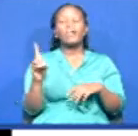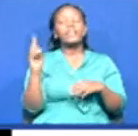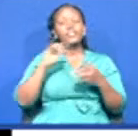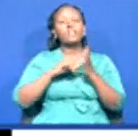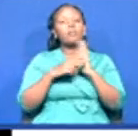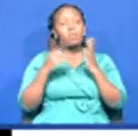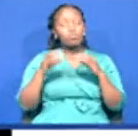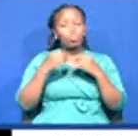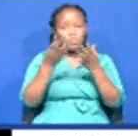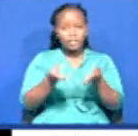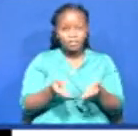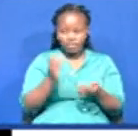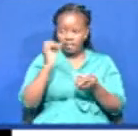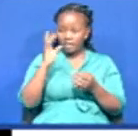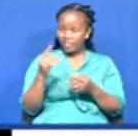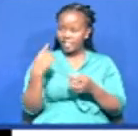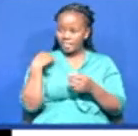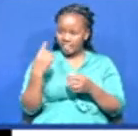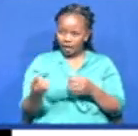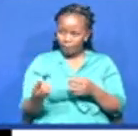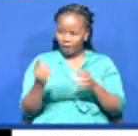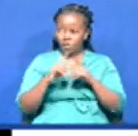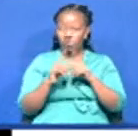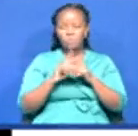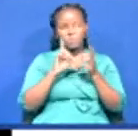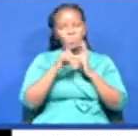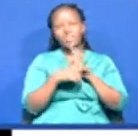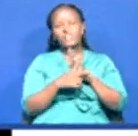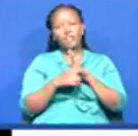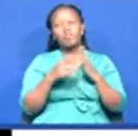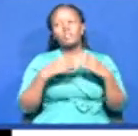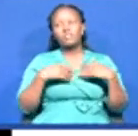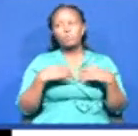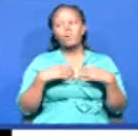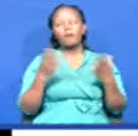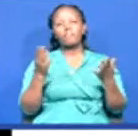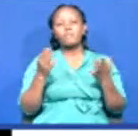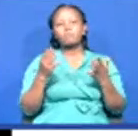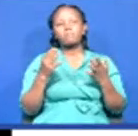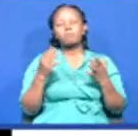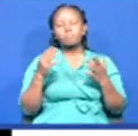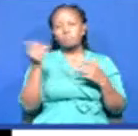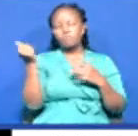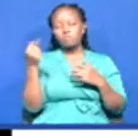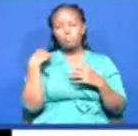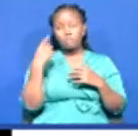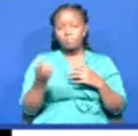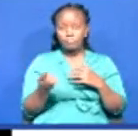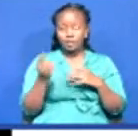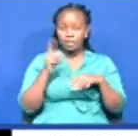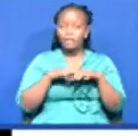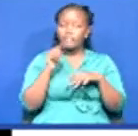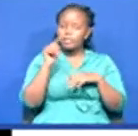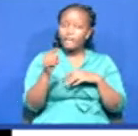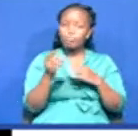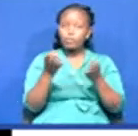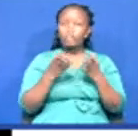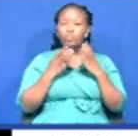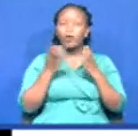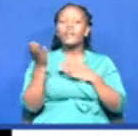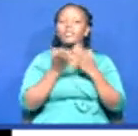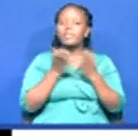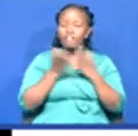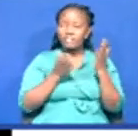number, and then probably later on, a PIN number. So when you require services, so all this